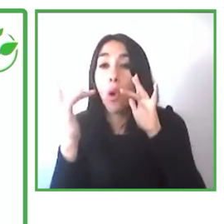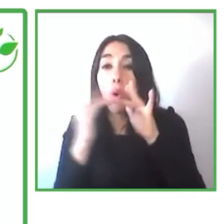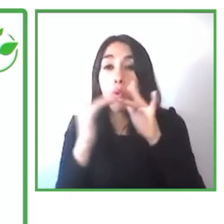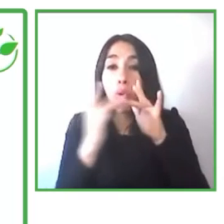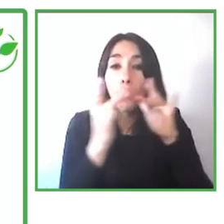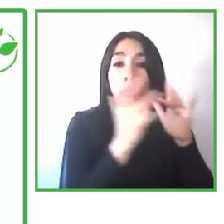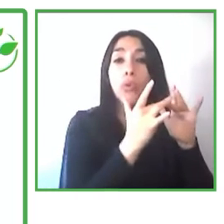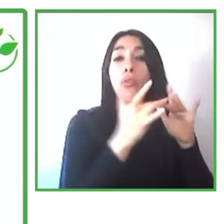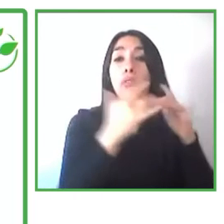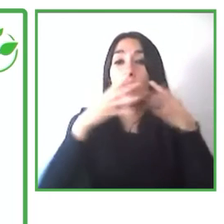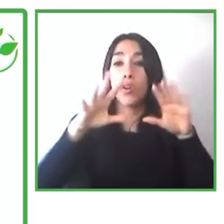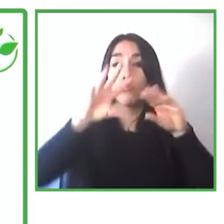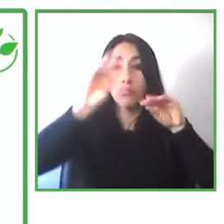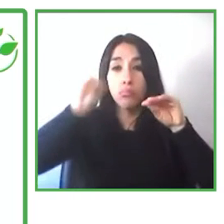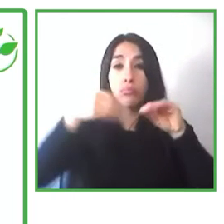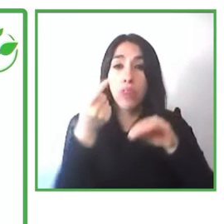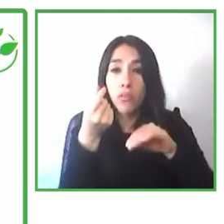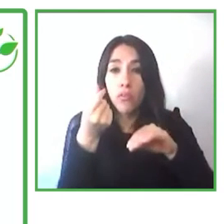inclusion.